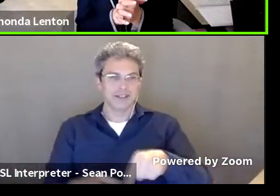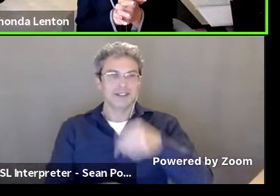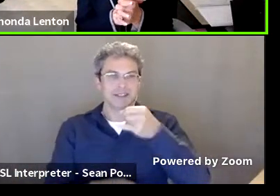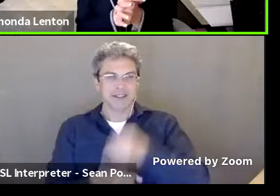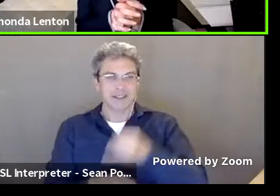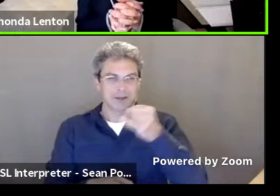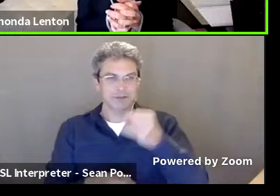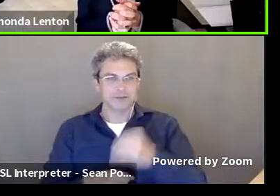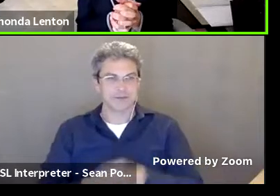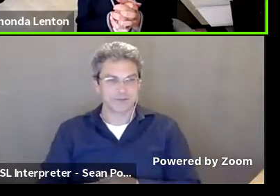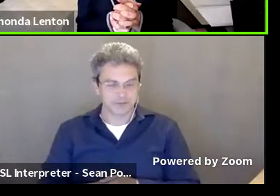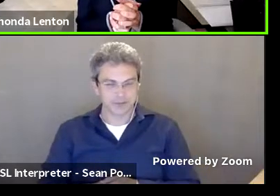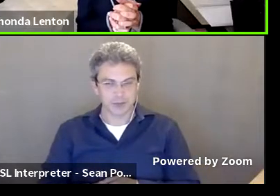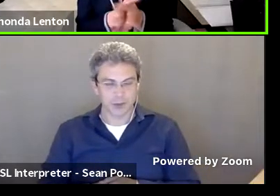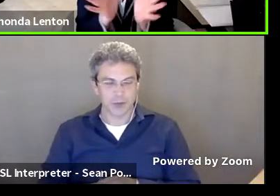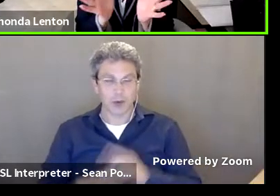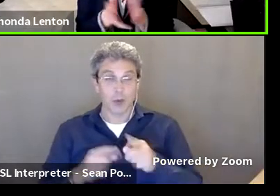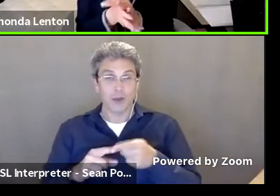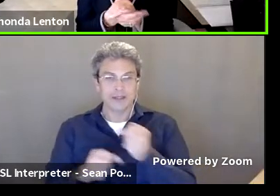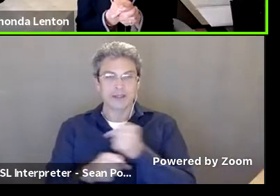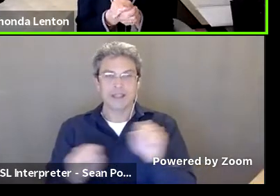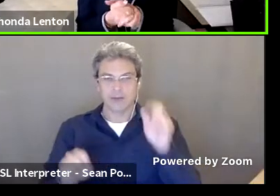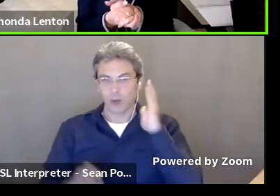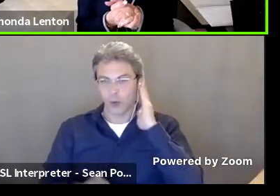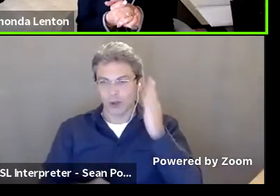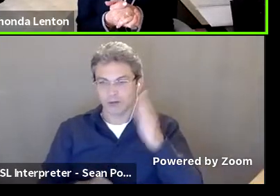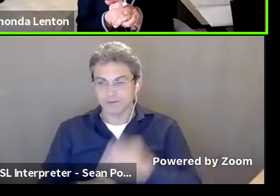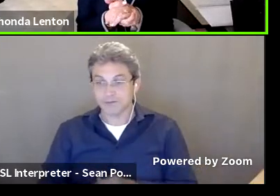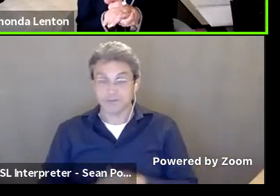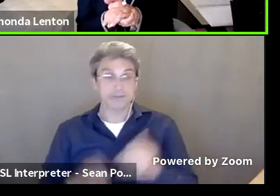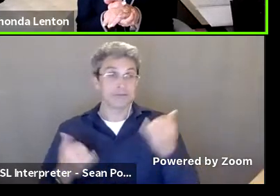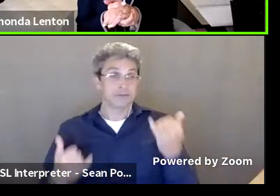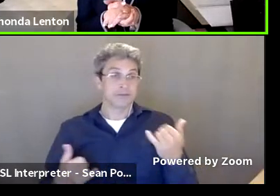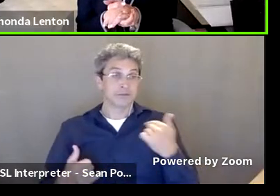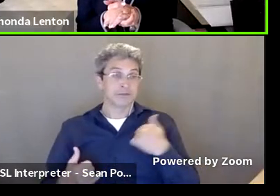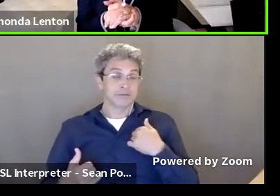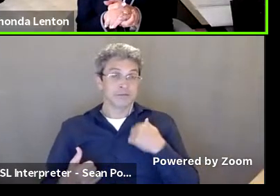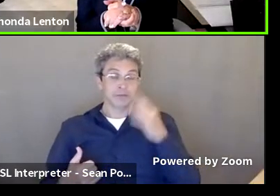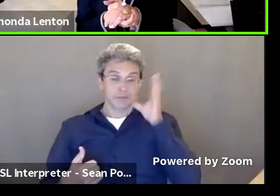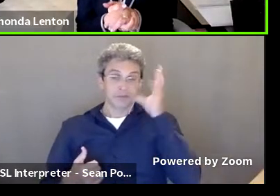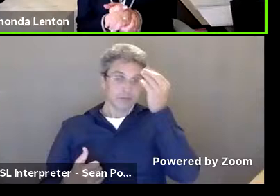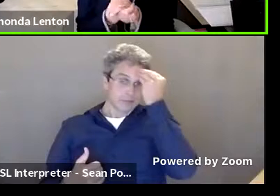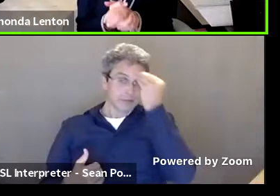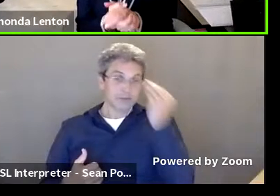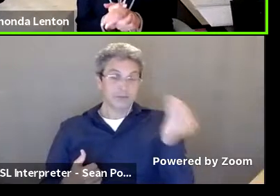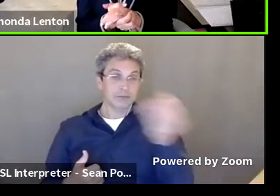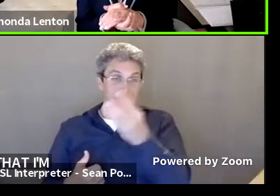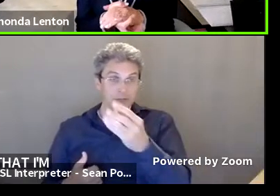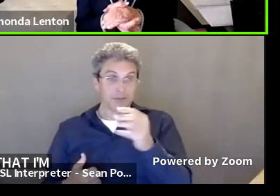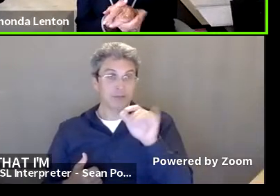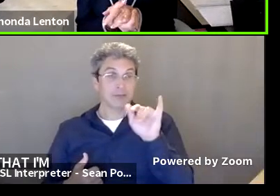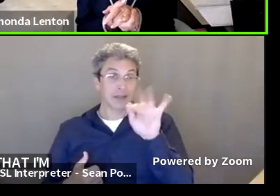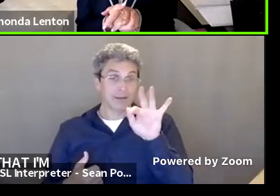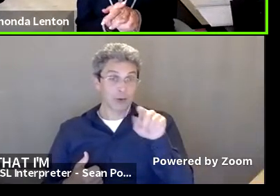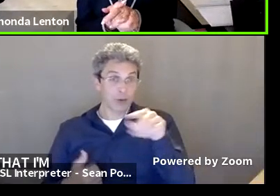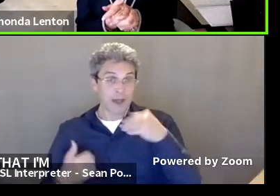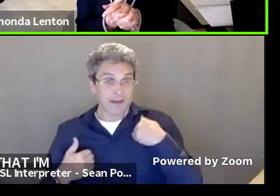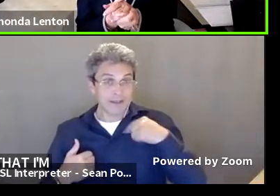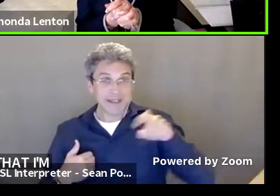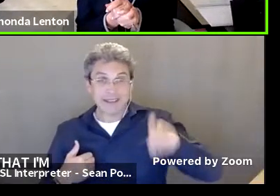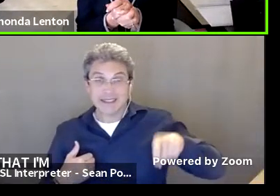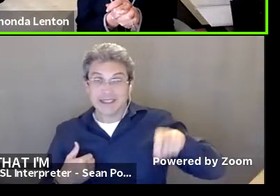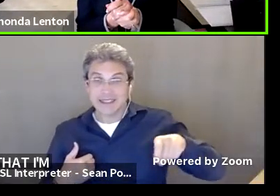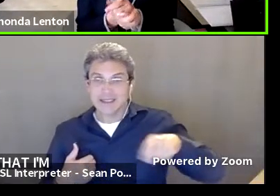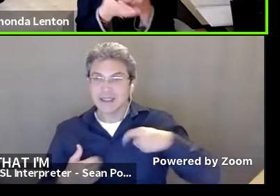as it is safe to do so. So with that, I'm going to say, please know that if you are in need of